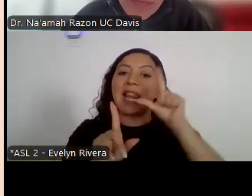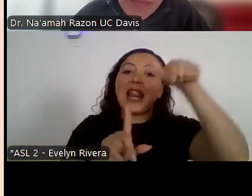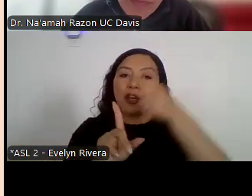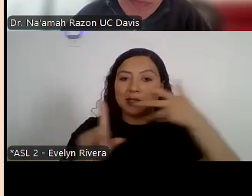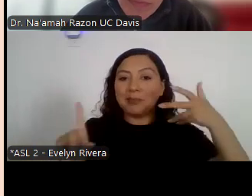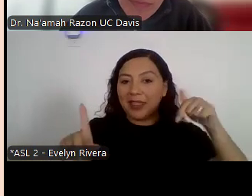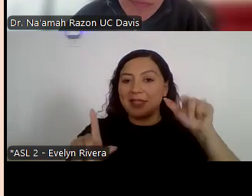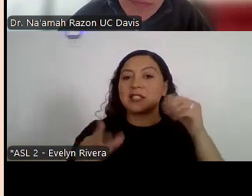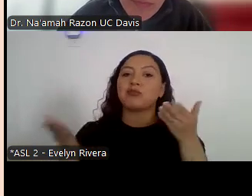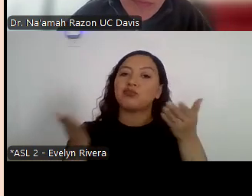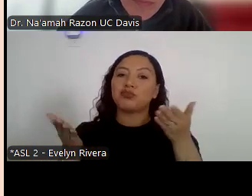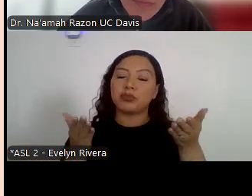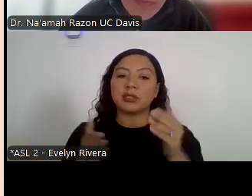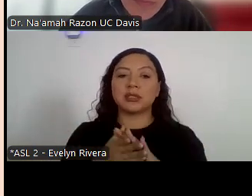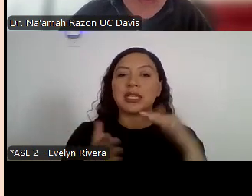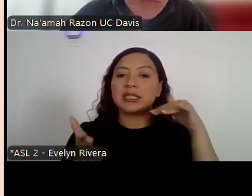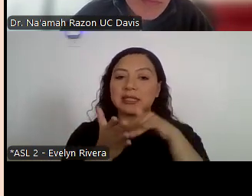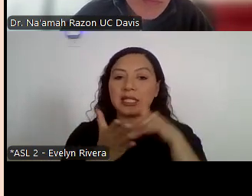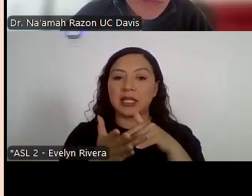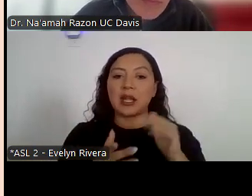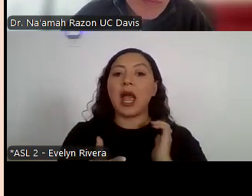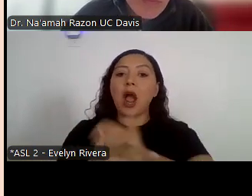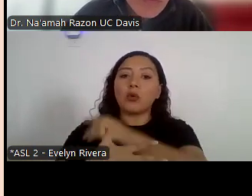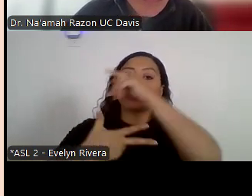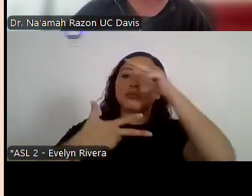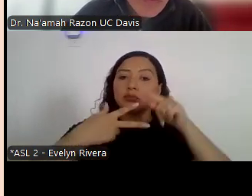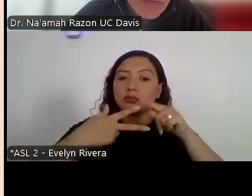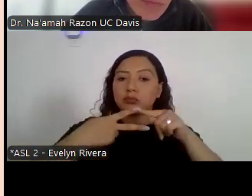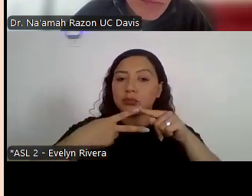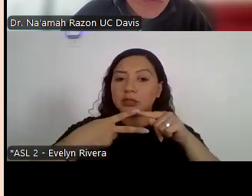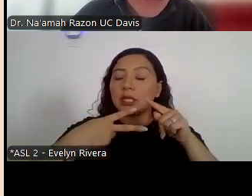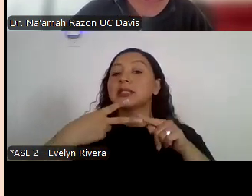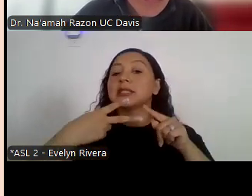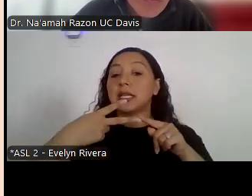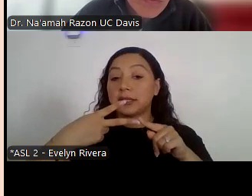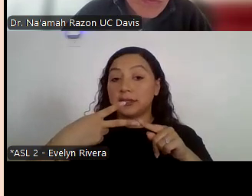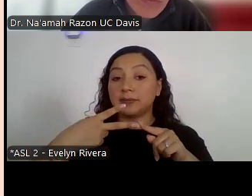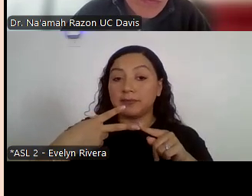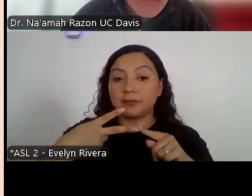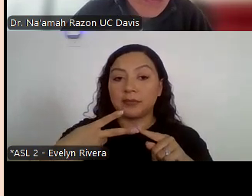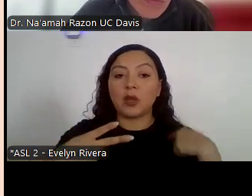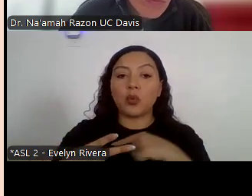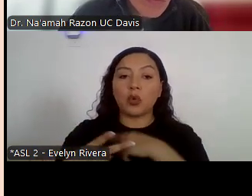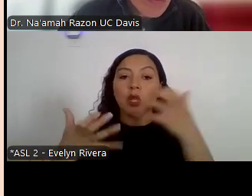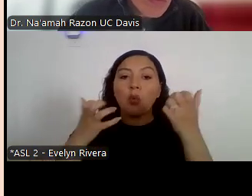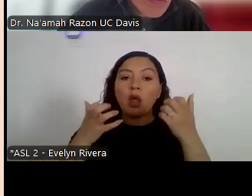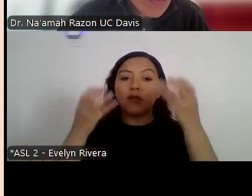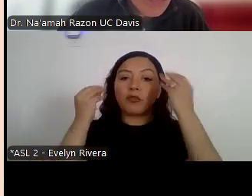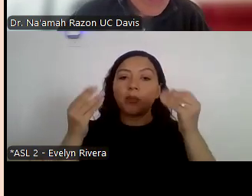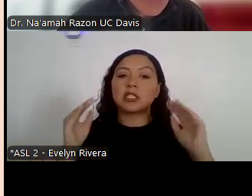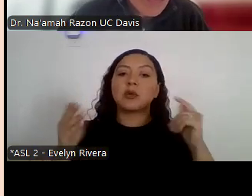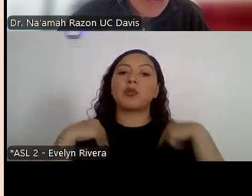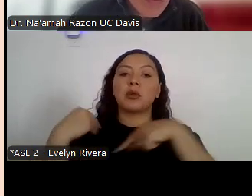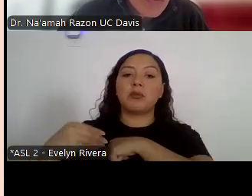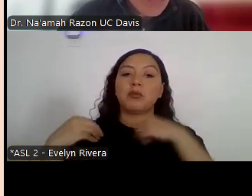future. For our second aim, we're interviewing key informants from community organizations, long-term supports and services, and